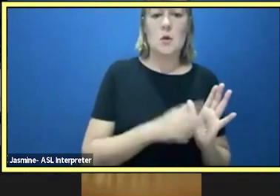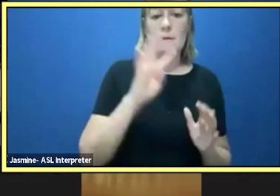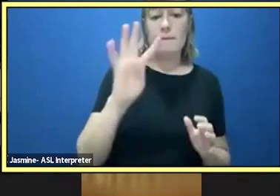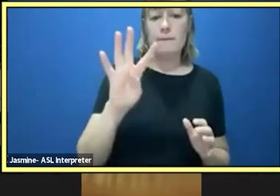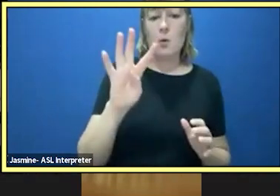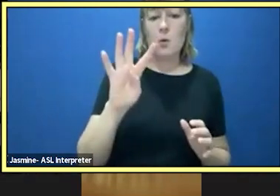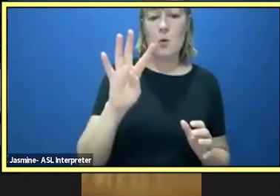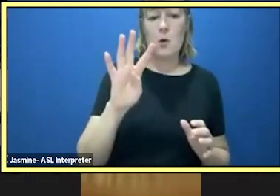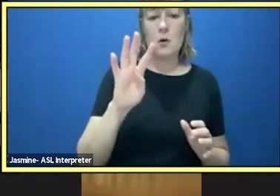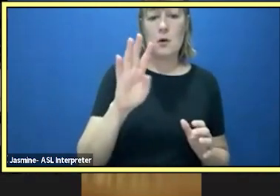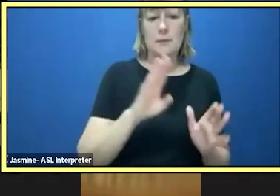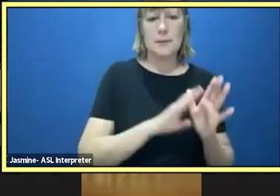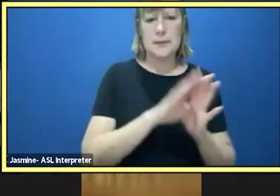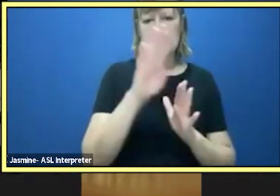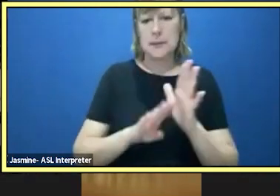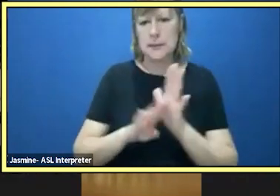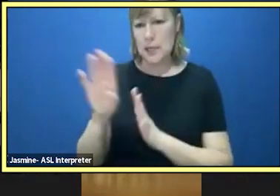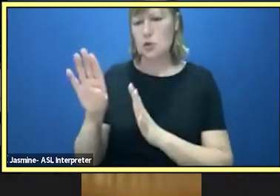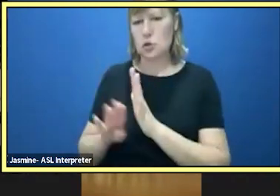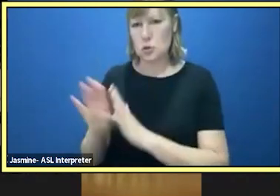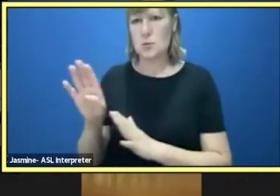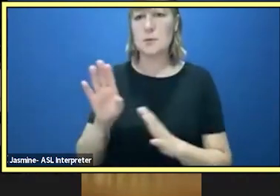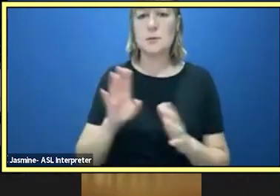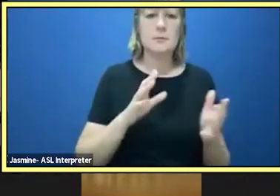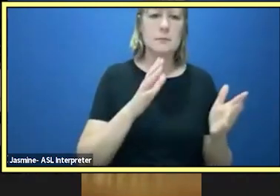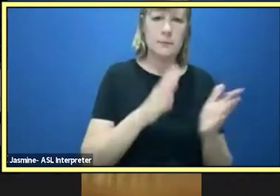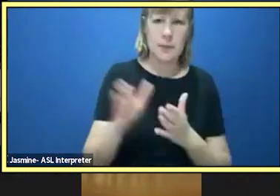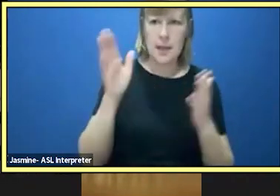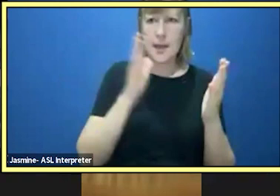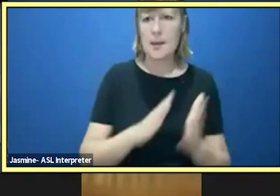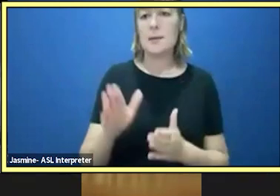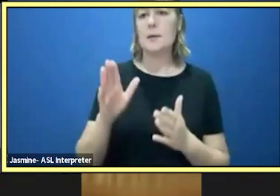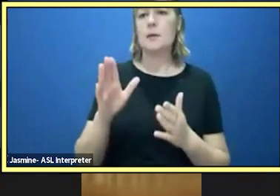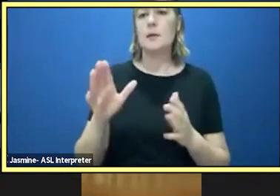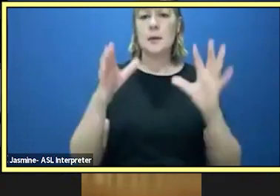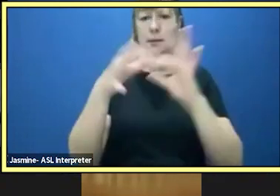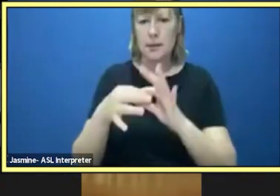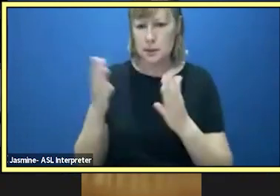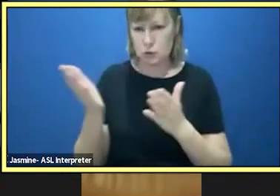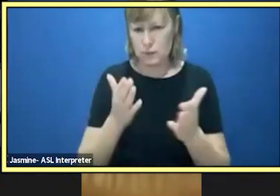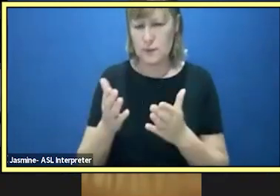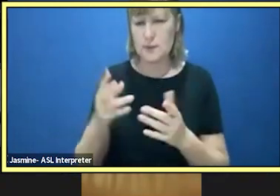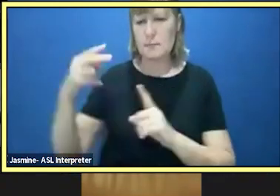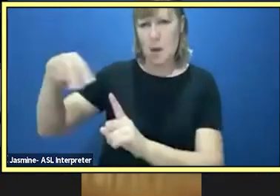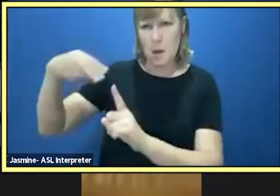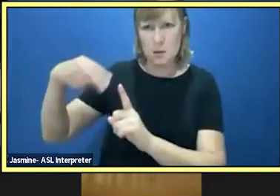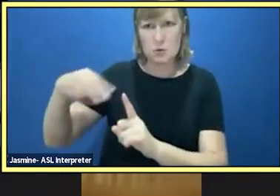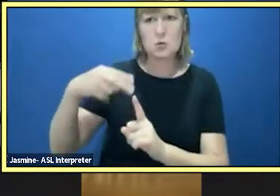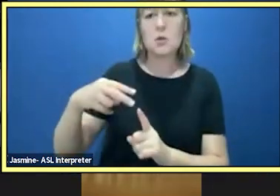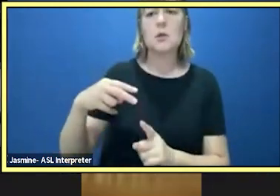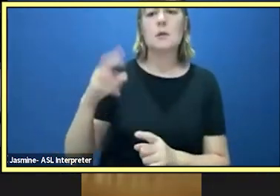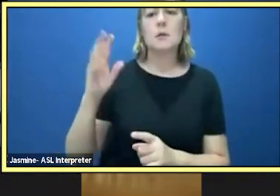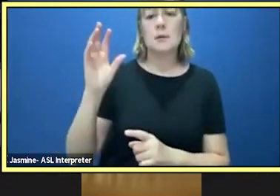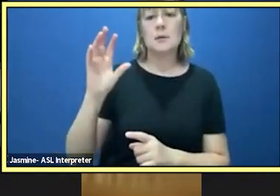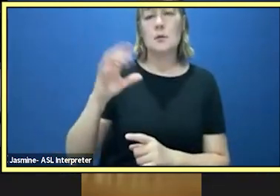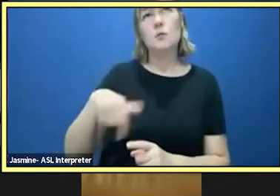the plan, connecting to services, and monitoring, how much time we assumed on average that it would take for